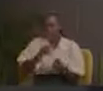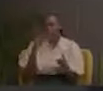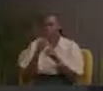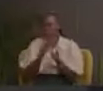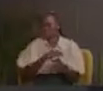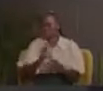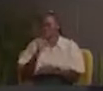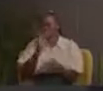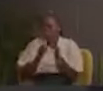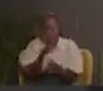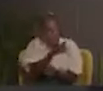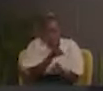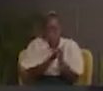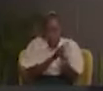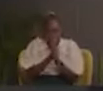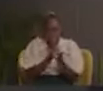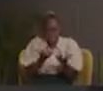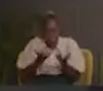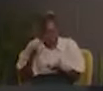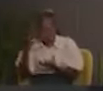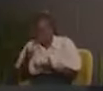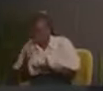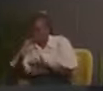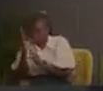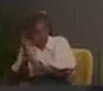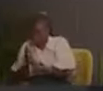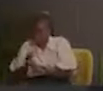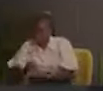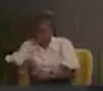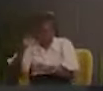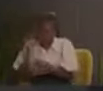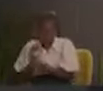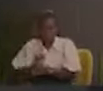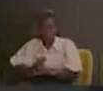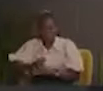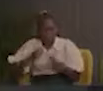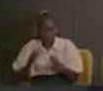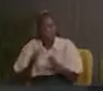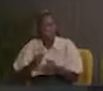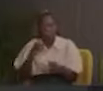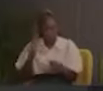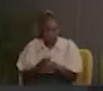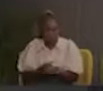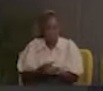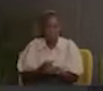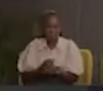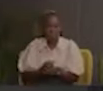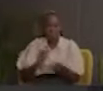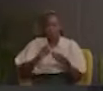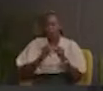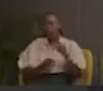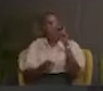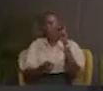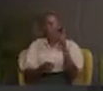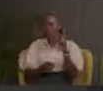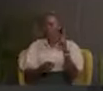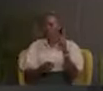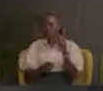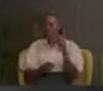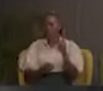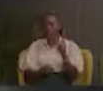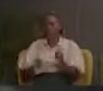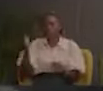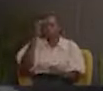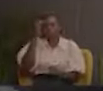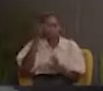we desire to see our faith potent enough to obtain promises. Number one is the knowledge of God himself.